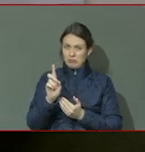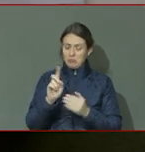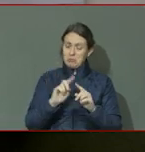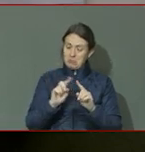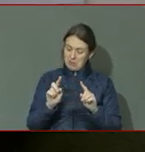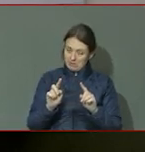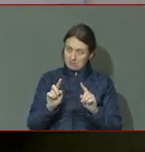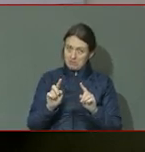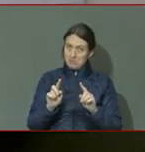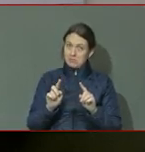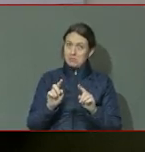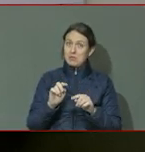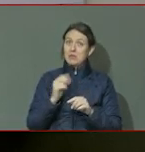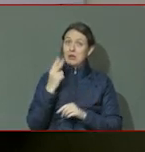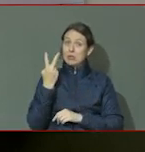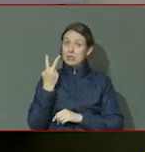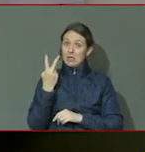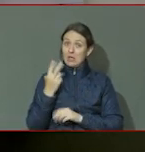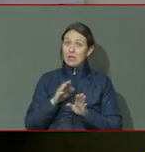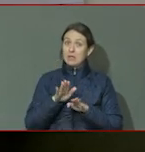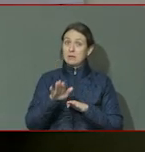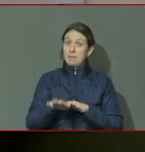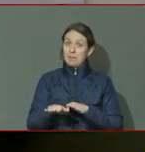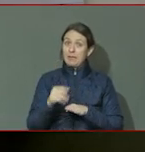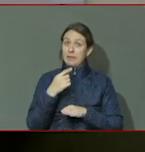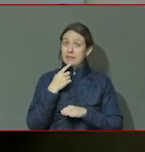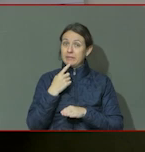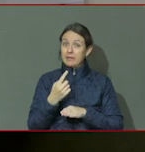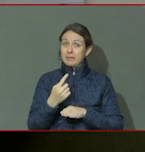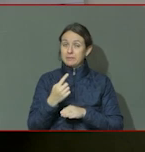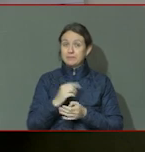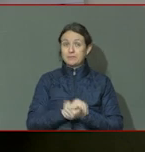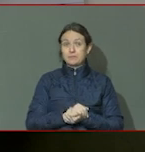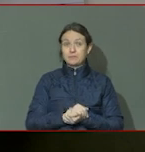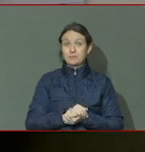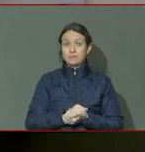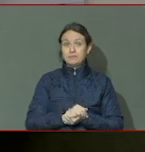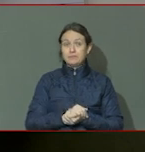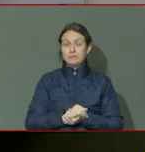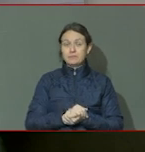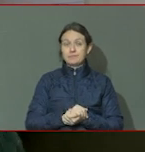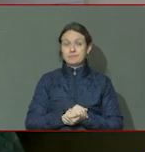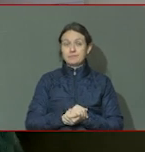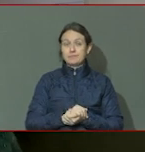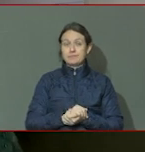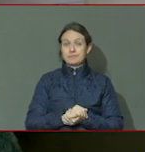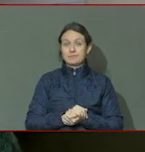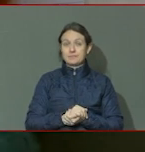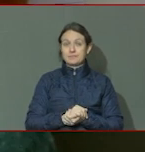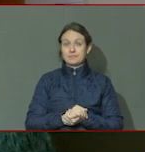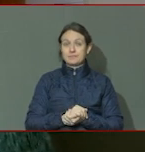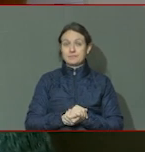somewhere. Number 2. Now I'm going to write exactly like they say, according